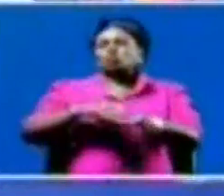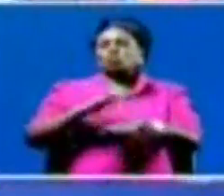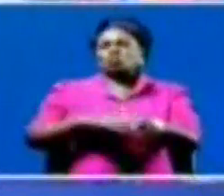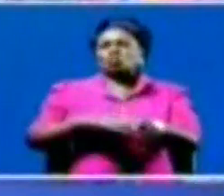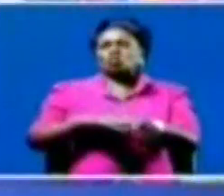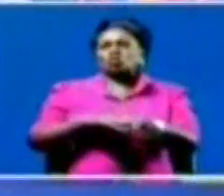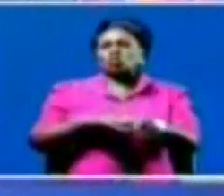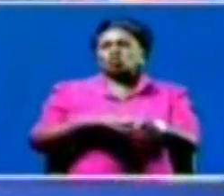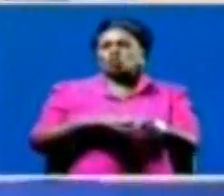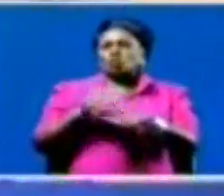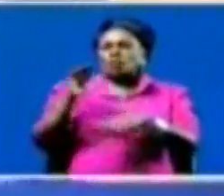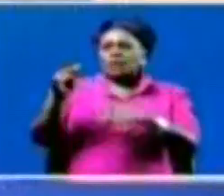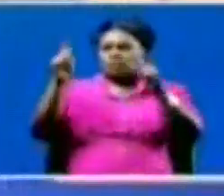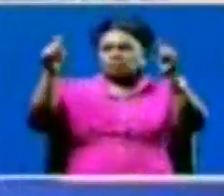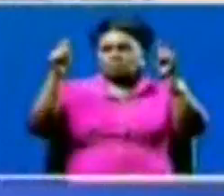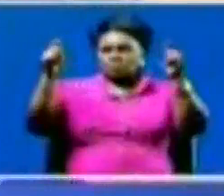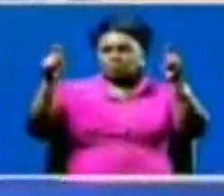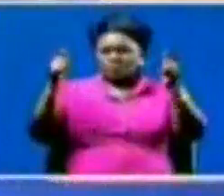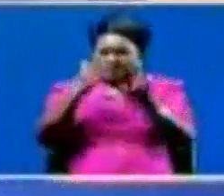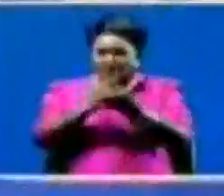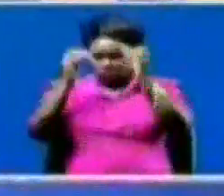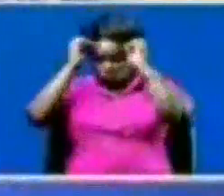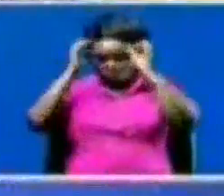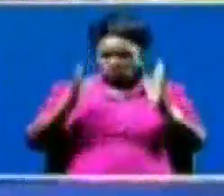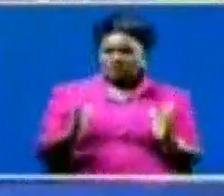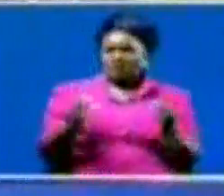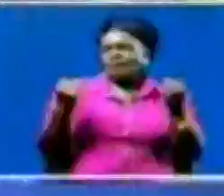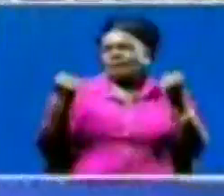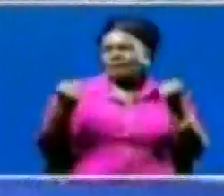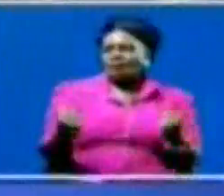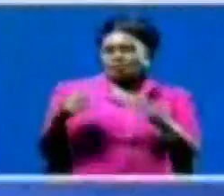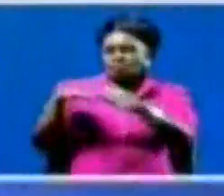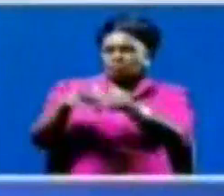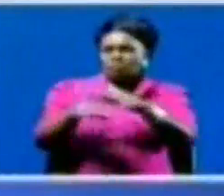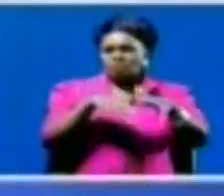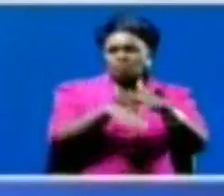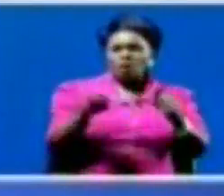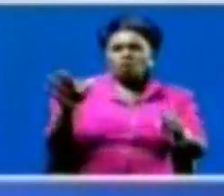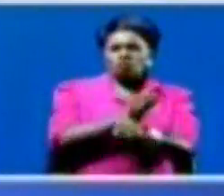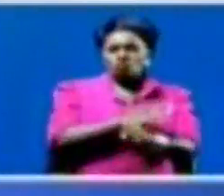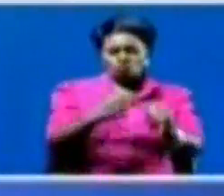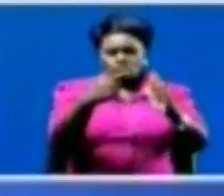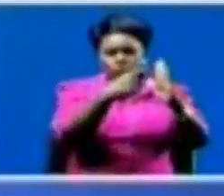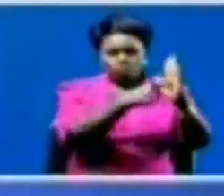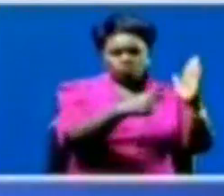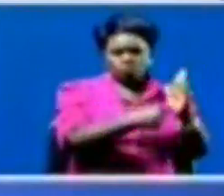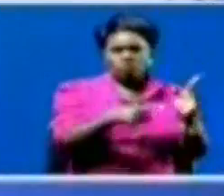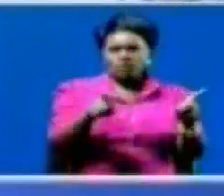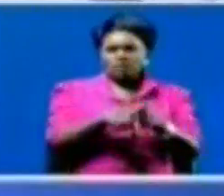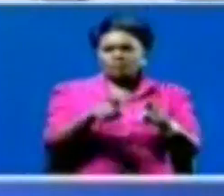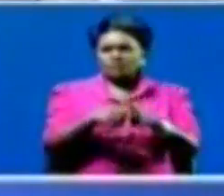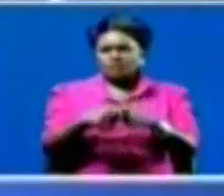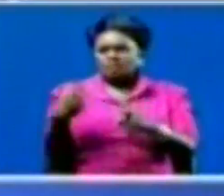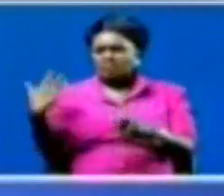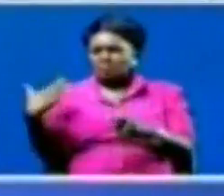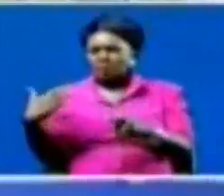why we called for a demonstration. According to some students, they are finding it hard to access their full marks and provisional transcripts